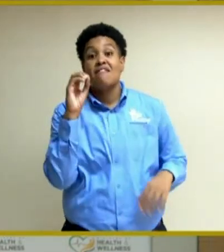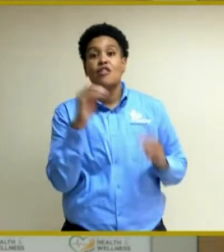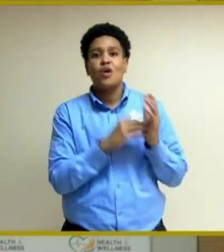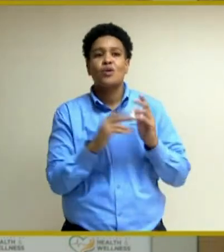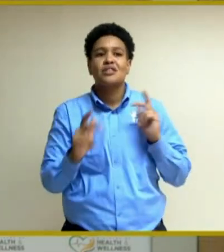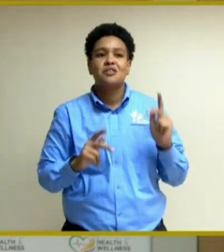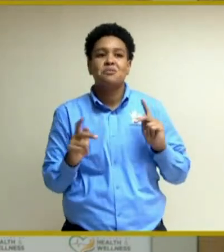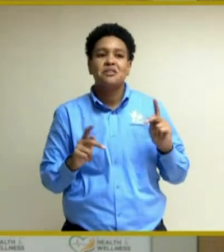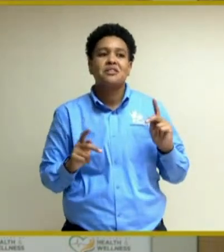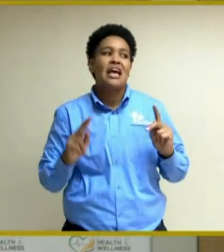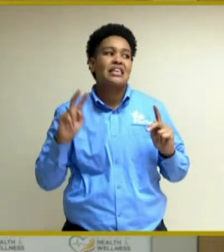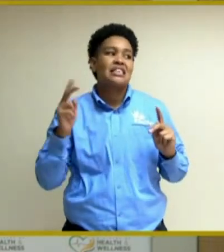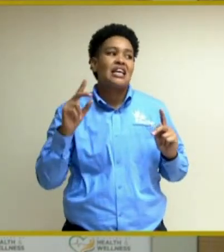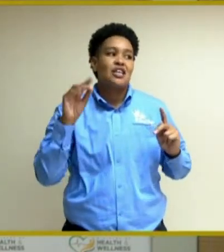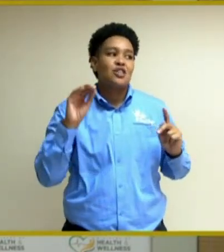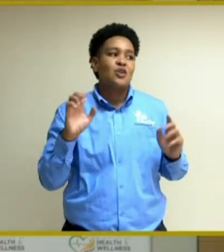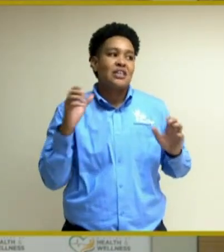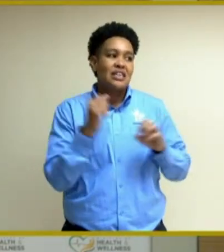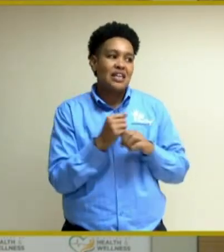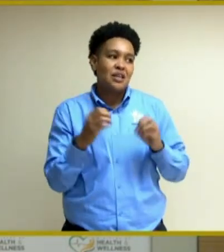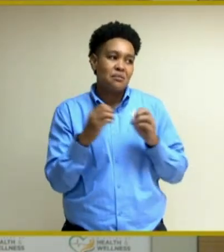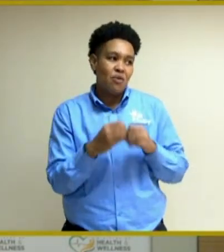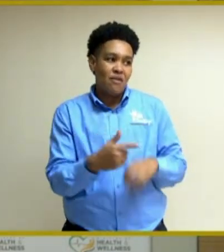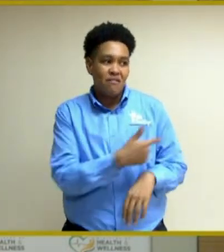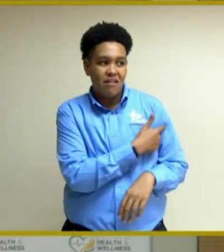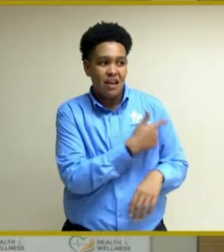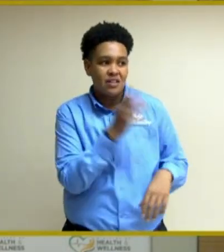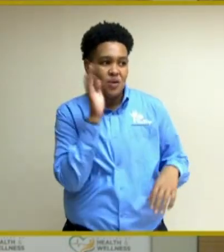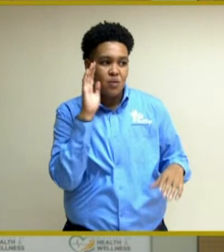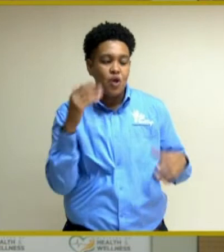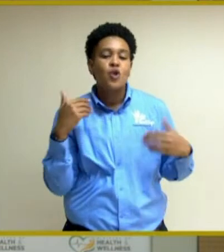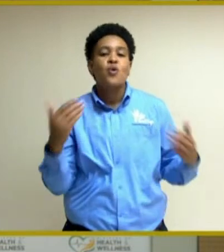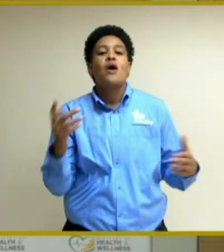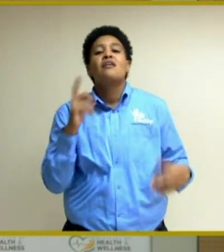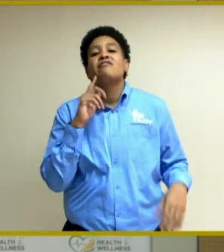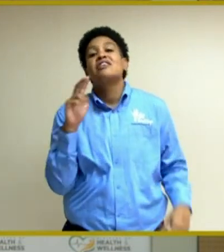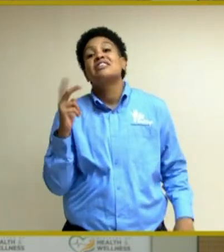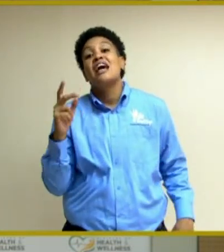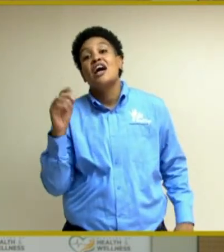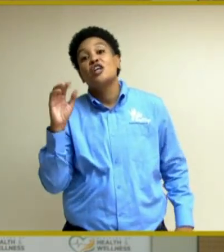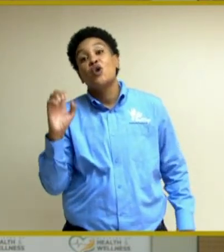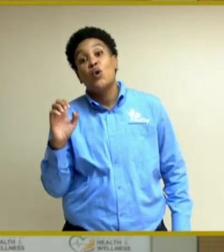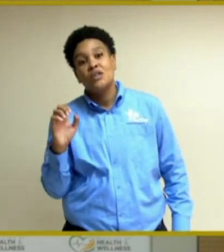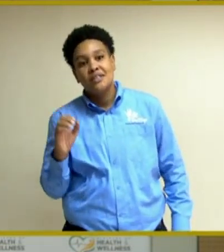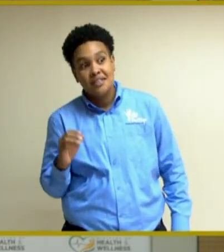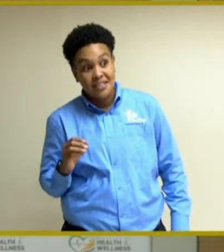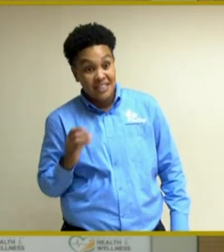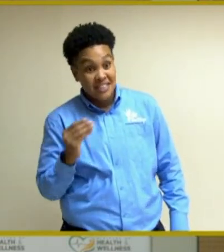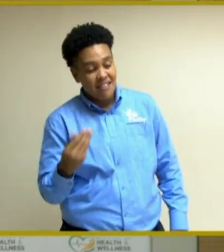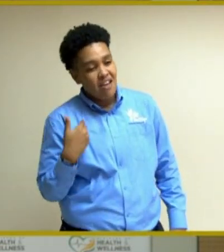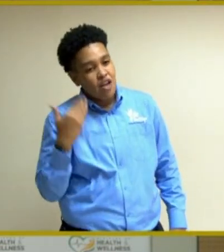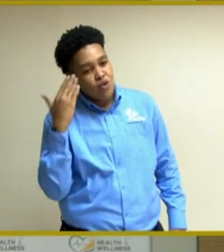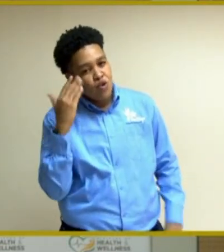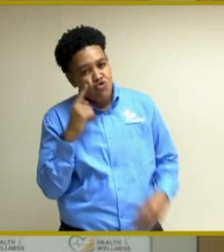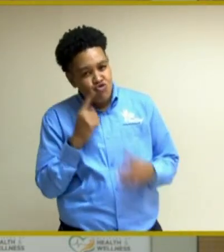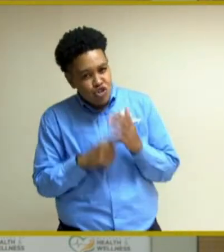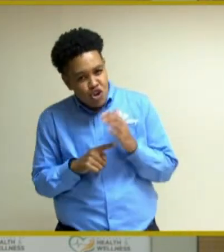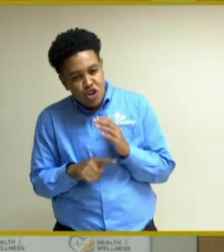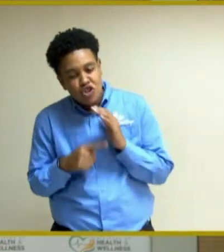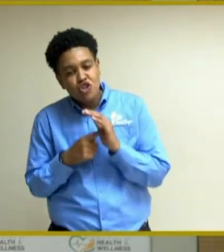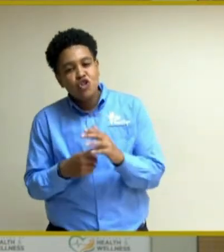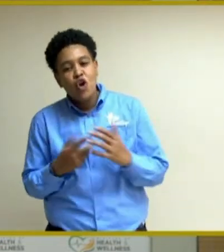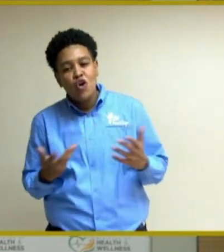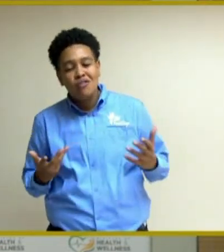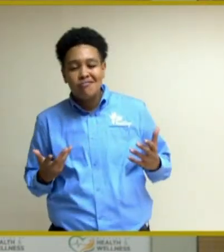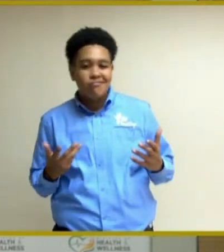then the second dose, when you get more vaccine, then you go for the second dose, given that I know the research has been showing that